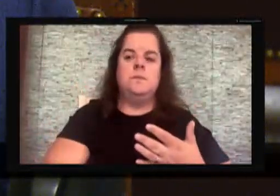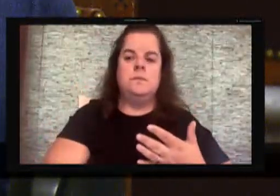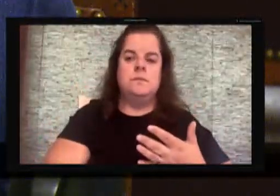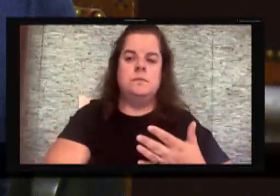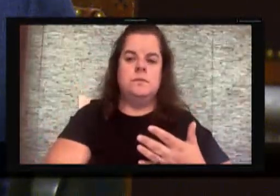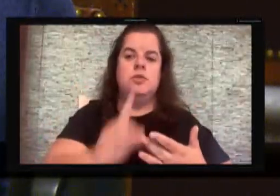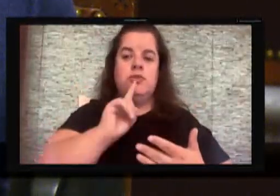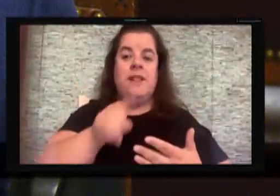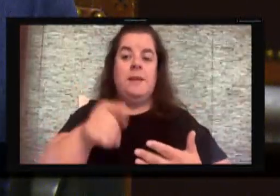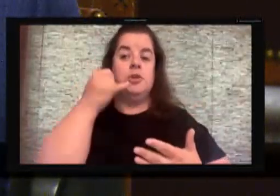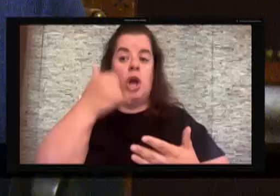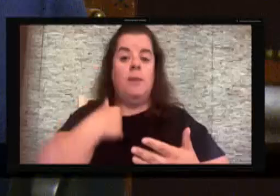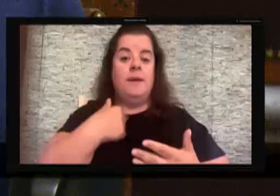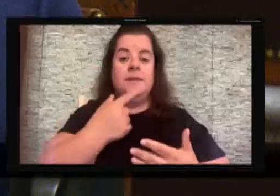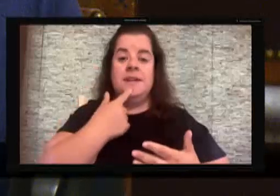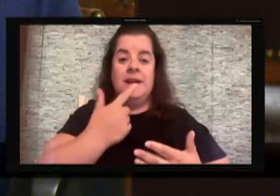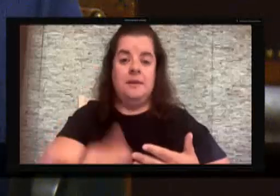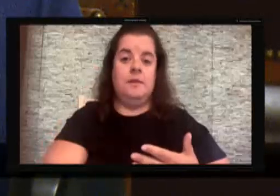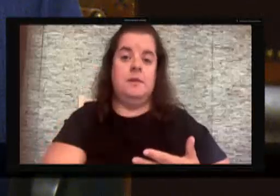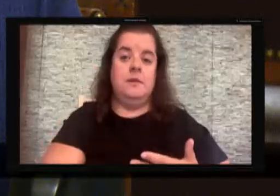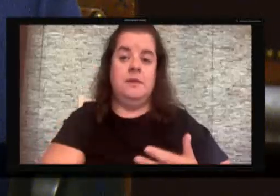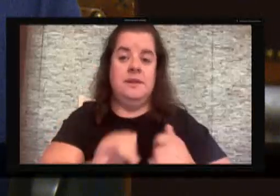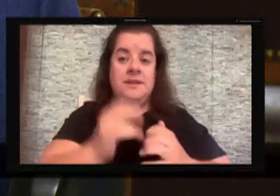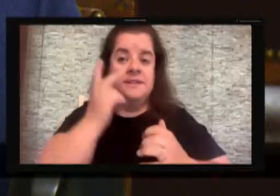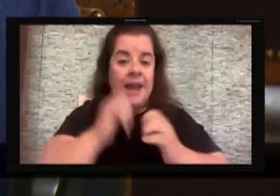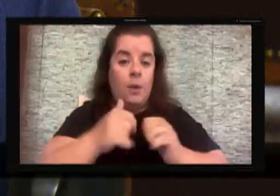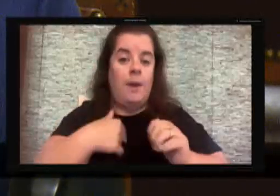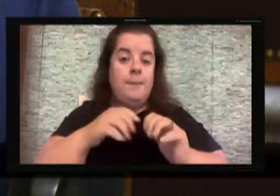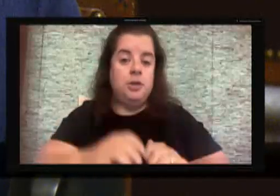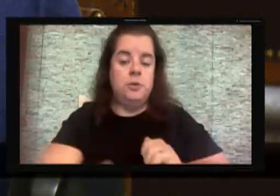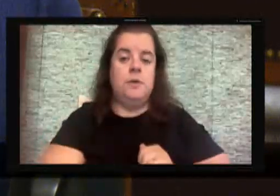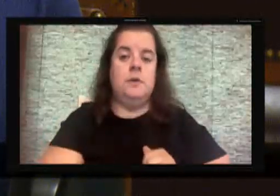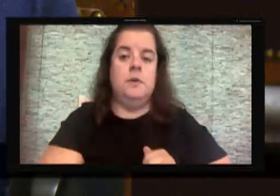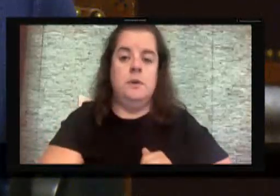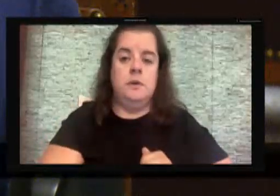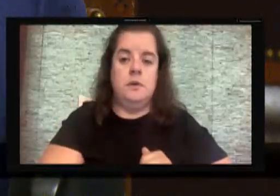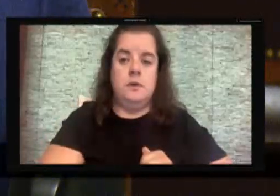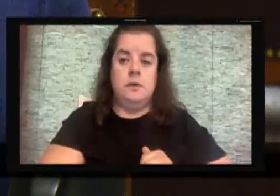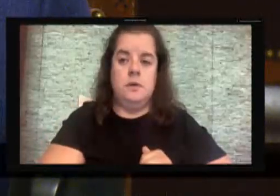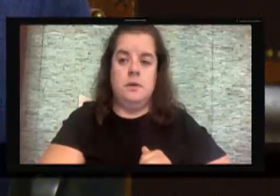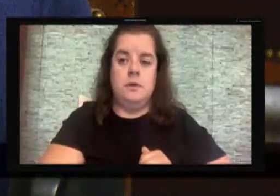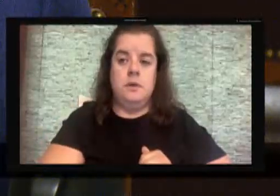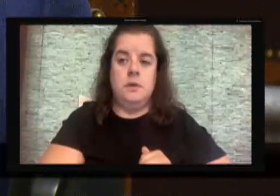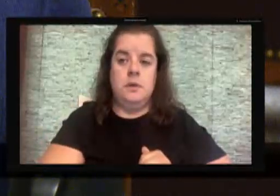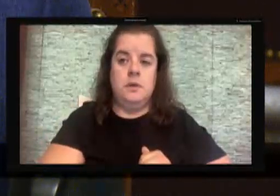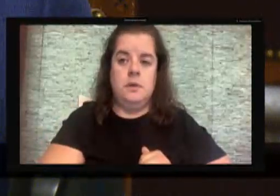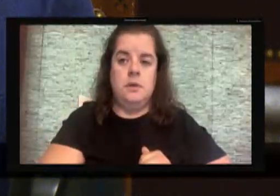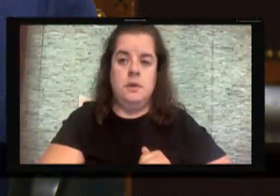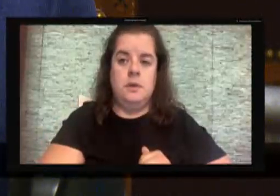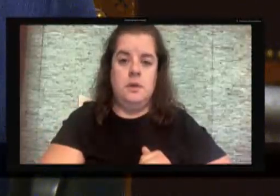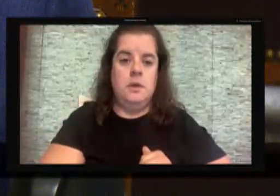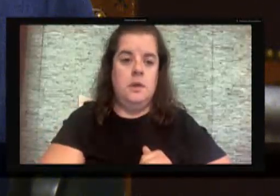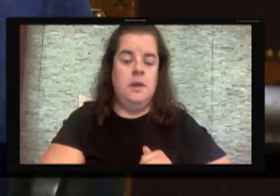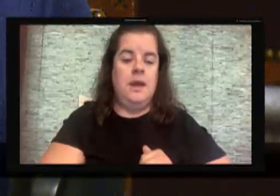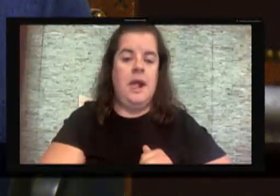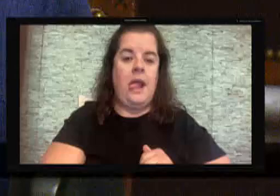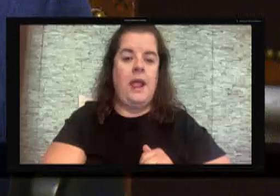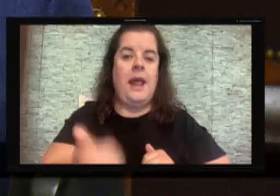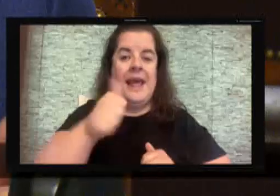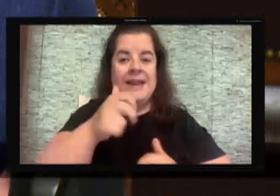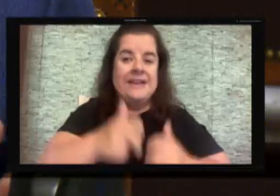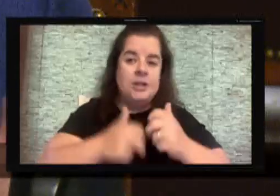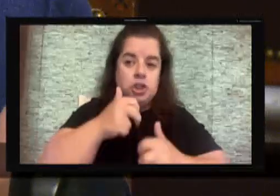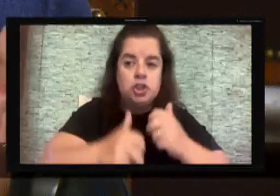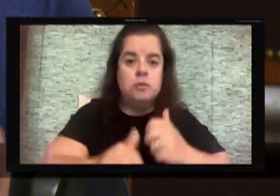calling me to say, is he like howling at the moon in the middle of the night or anything, you know, any peculiar traits in this